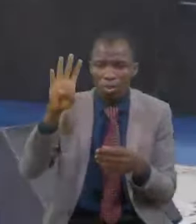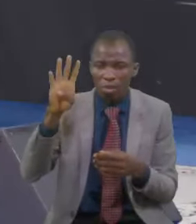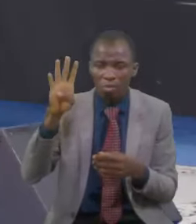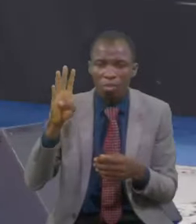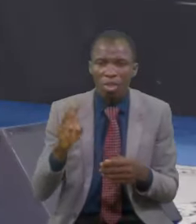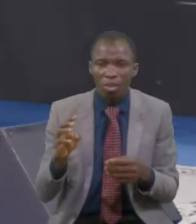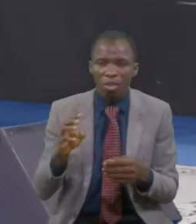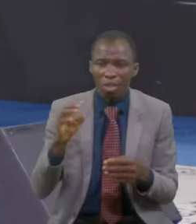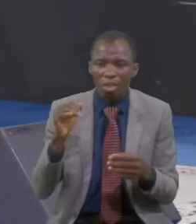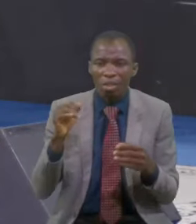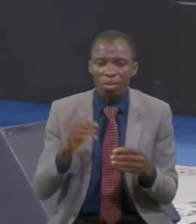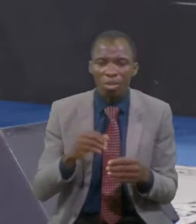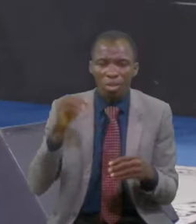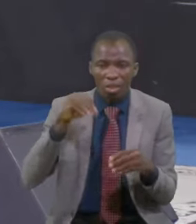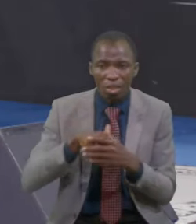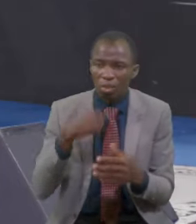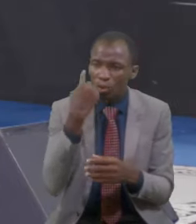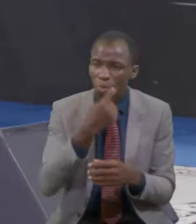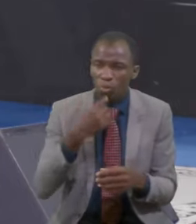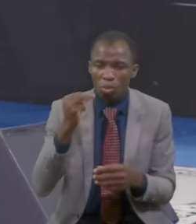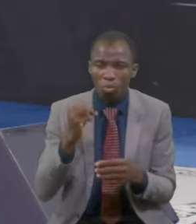in whom